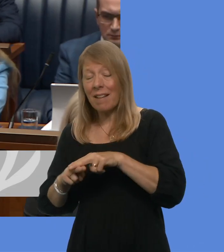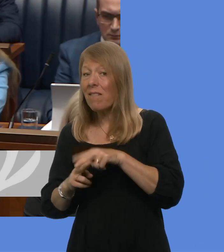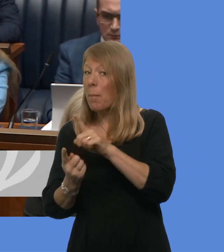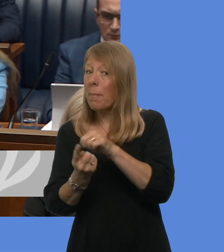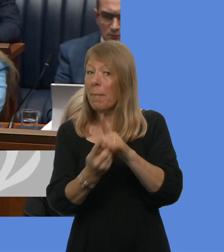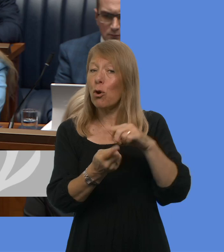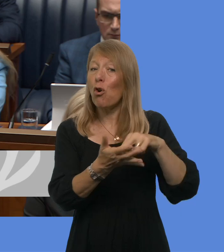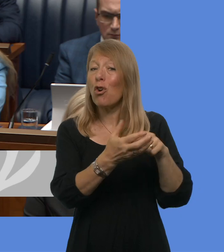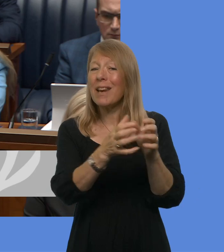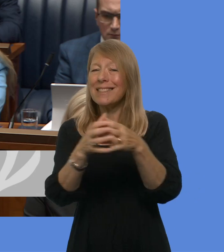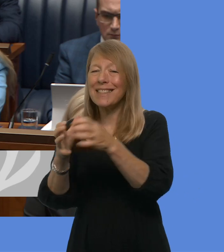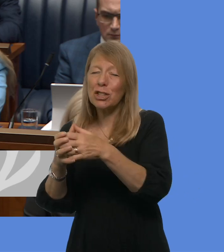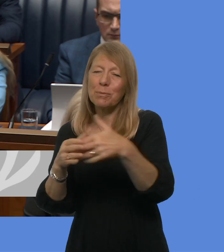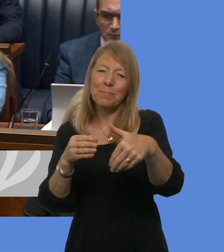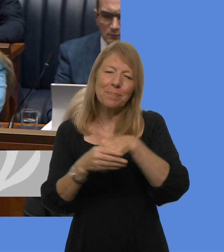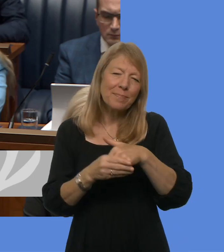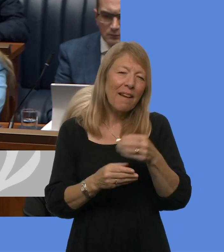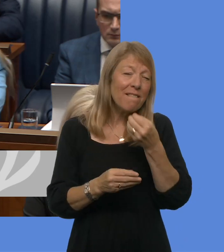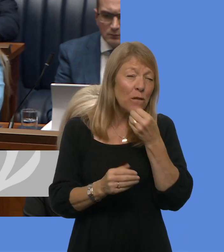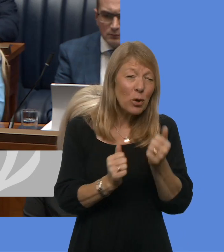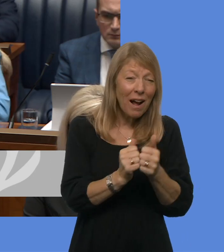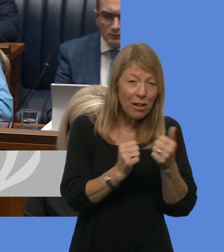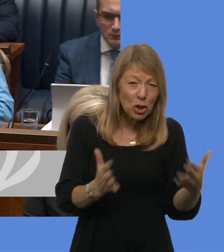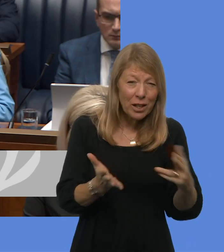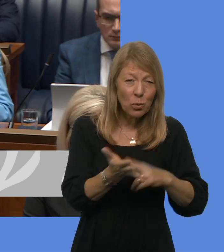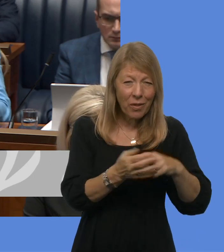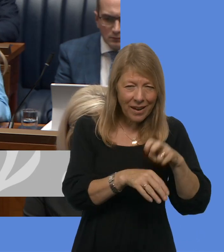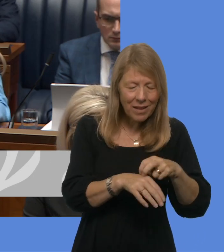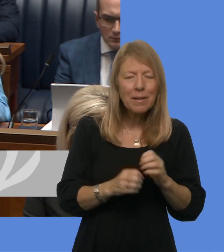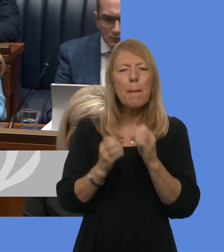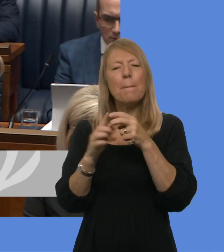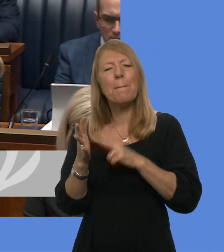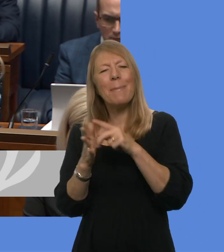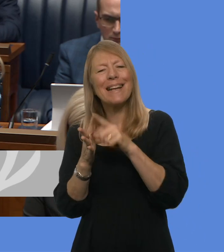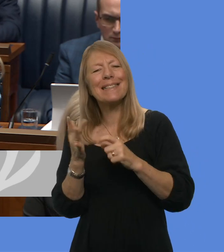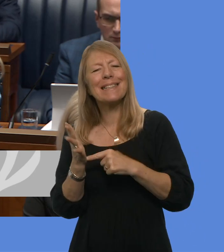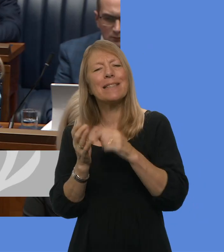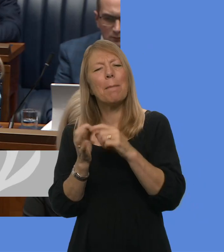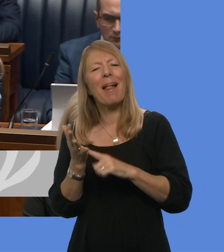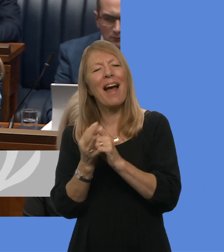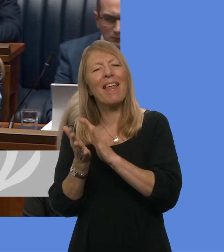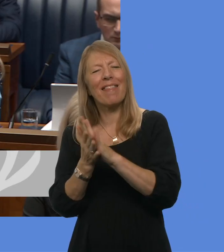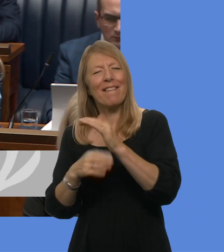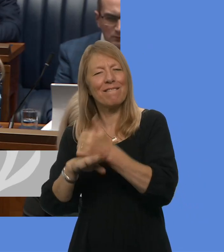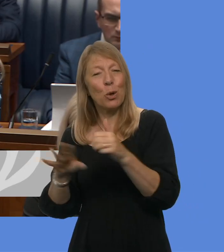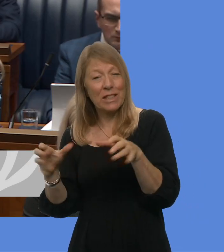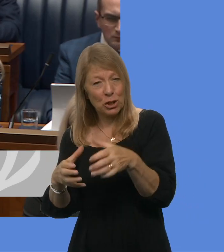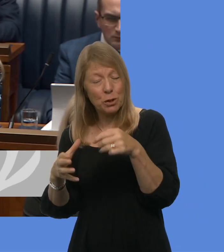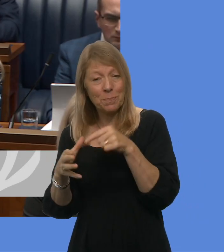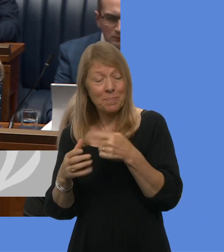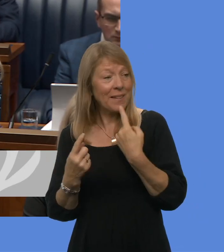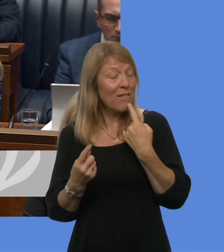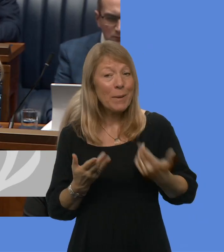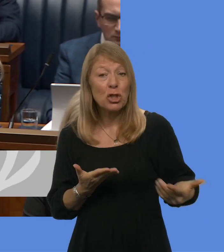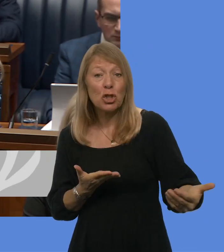including Food Allergy NI and the Benedict Blythe Foundation. The information shared at these meetings is being considered as part of the